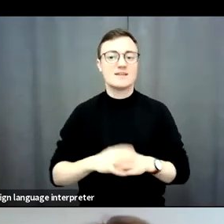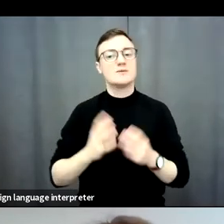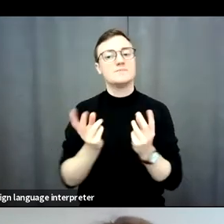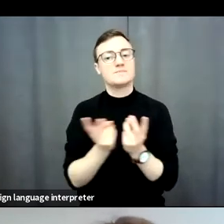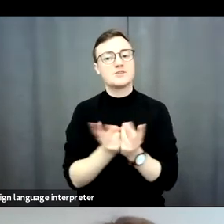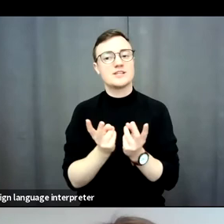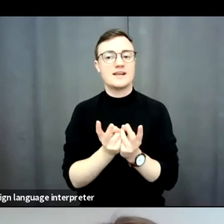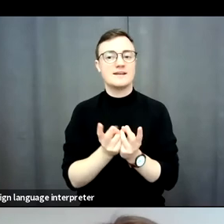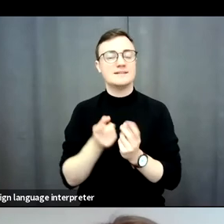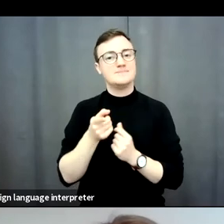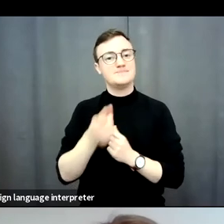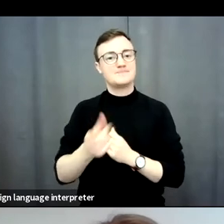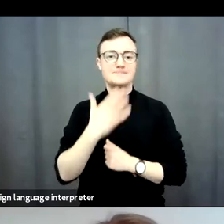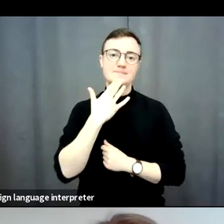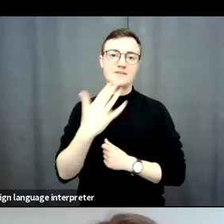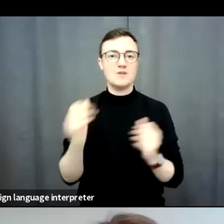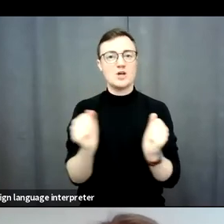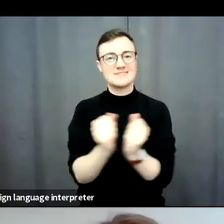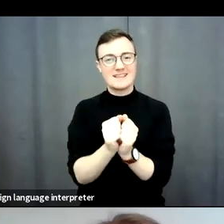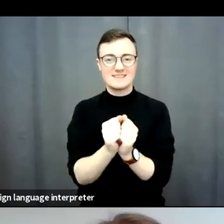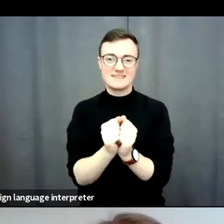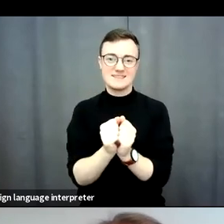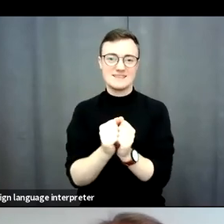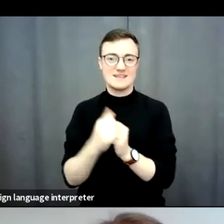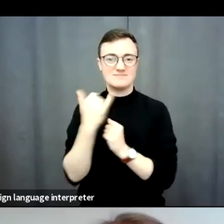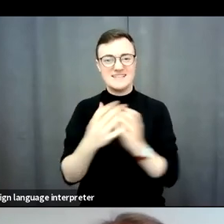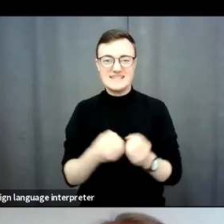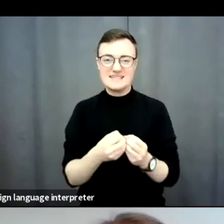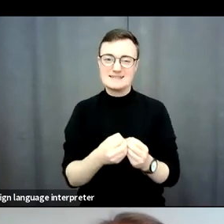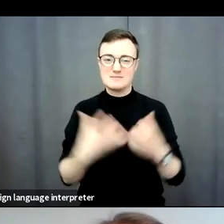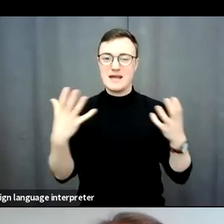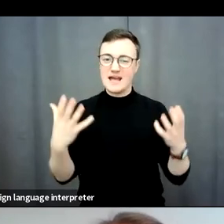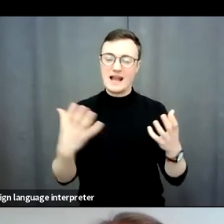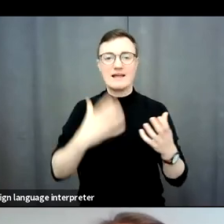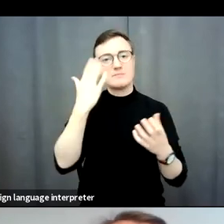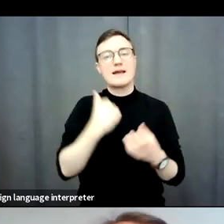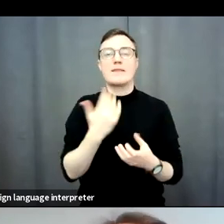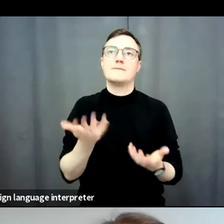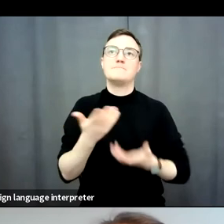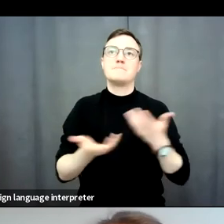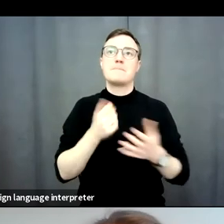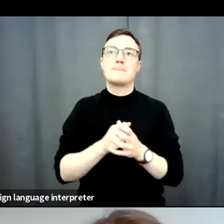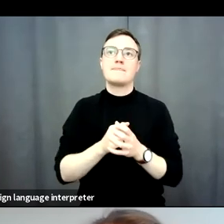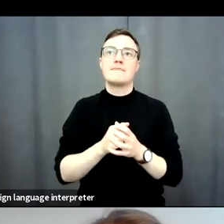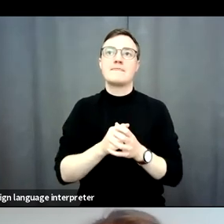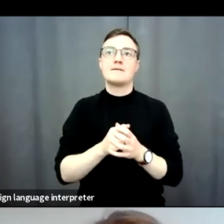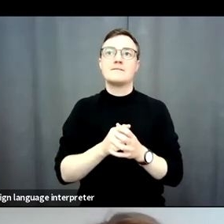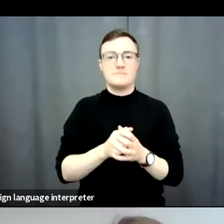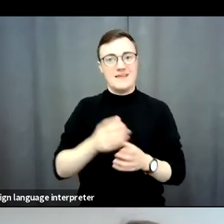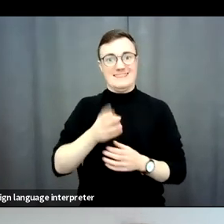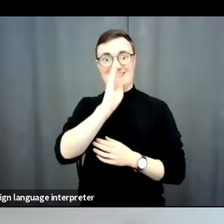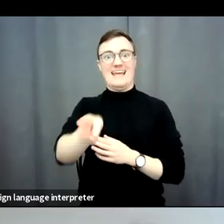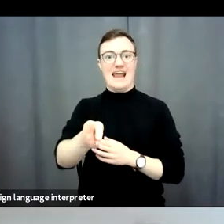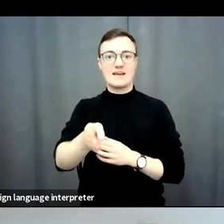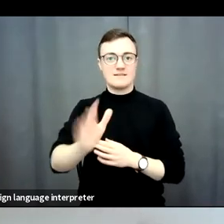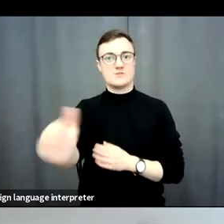that's a cool thing about the simulation game and this gamification, you get immediate response. You get